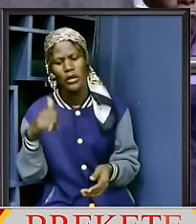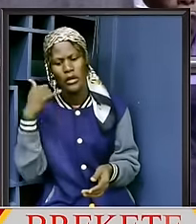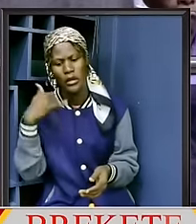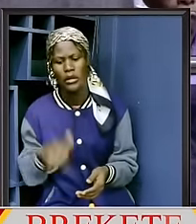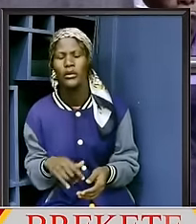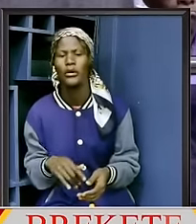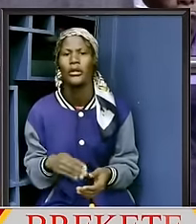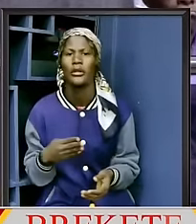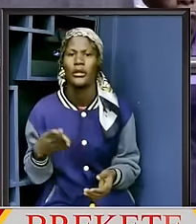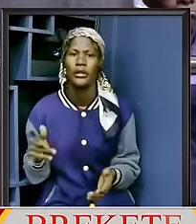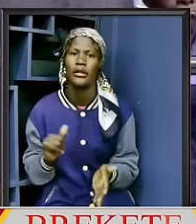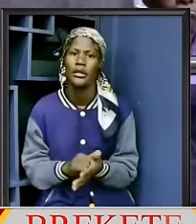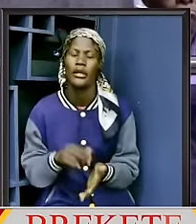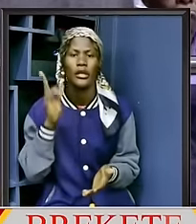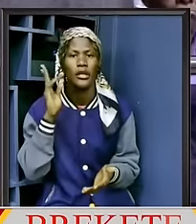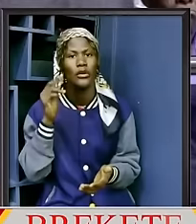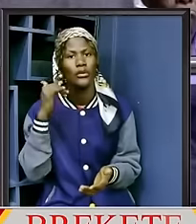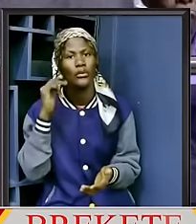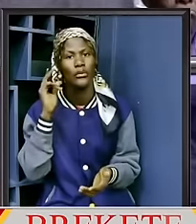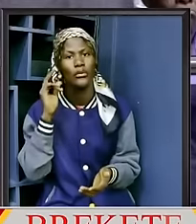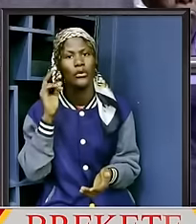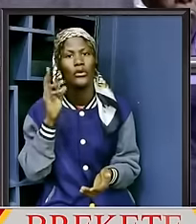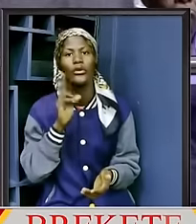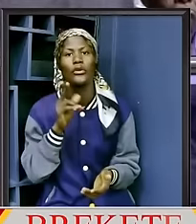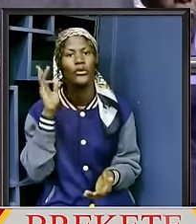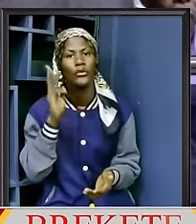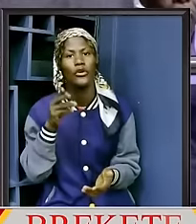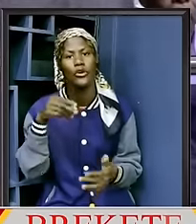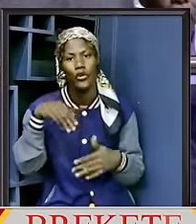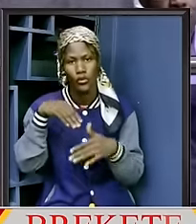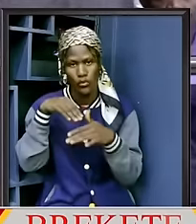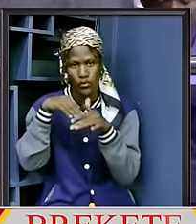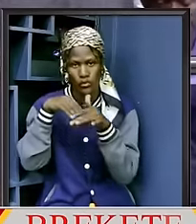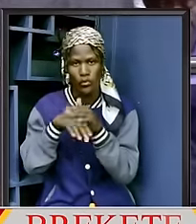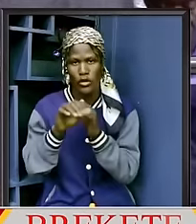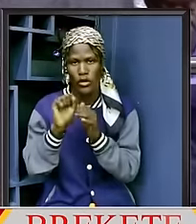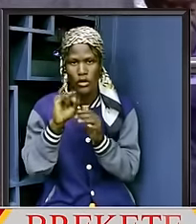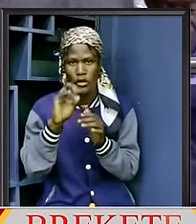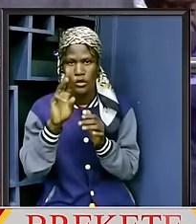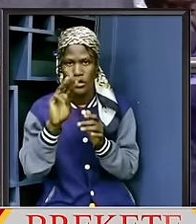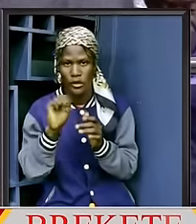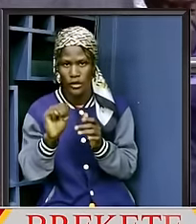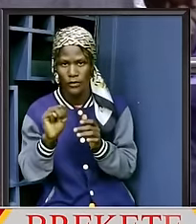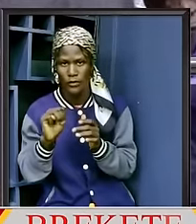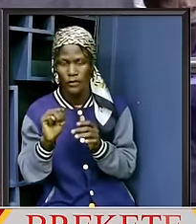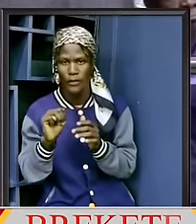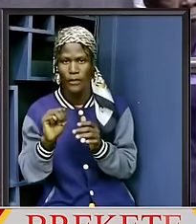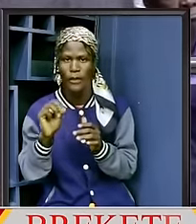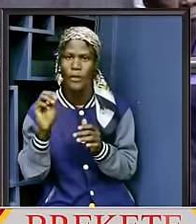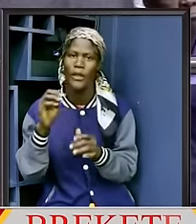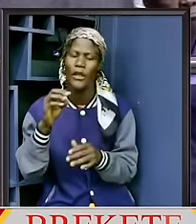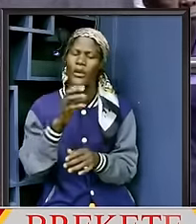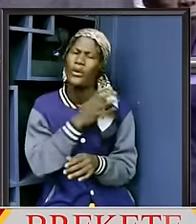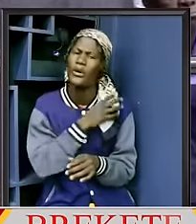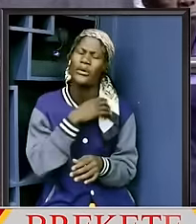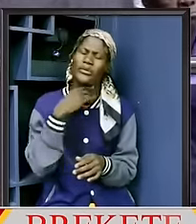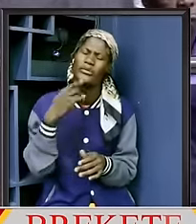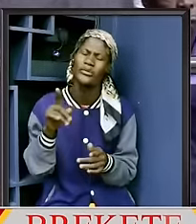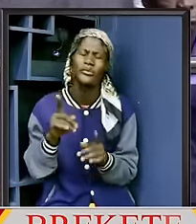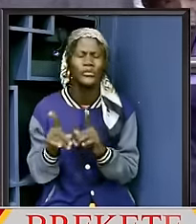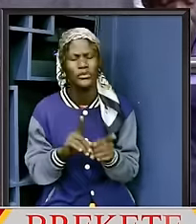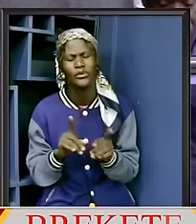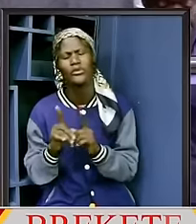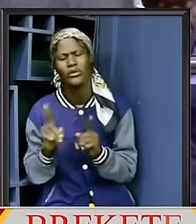said, your guy said he will put SIM inside this one, and it's two money points. Our guy said we'll do this. The thing is taking